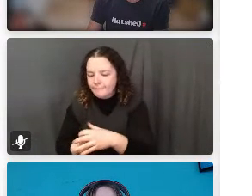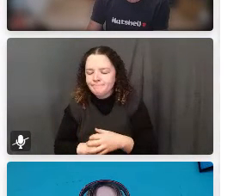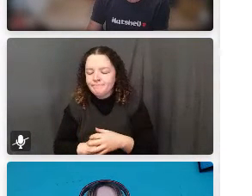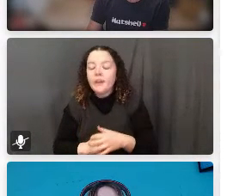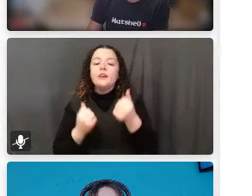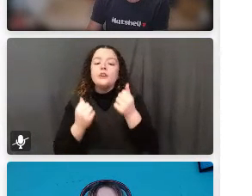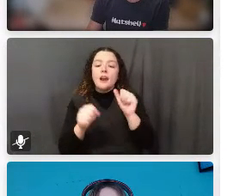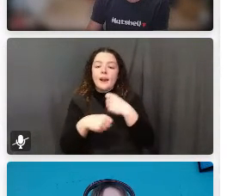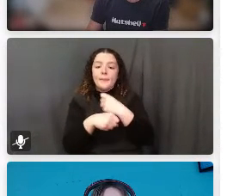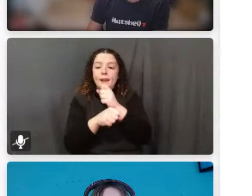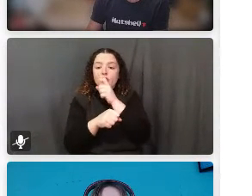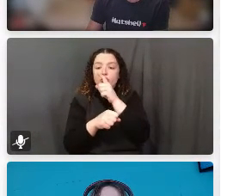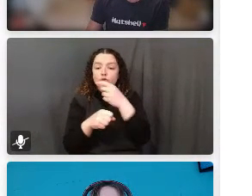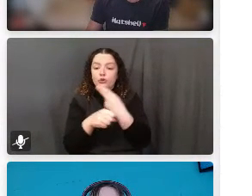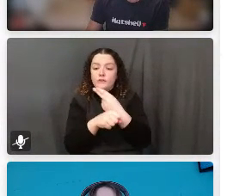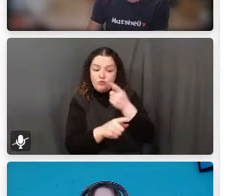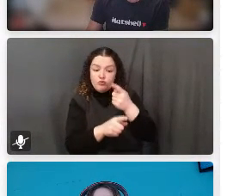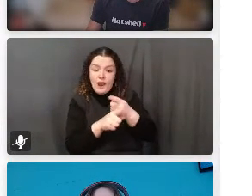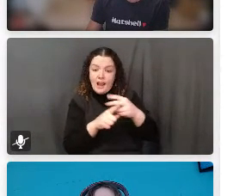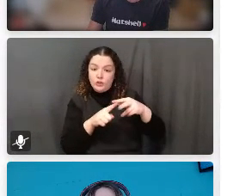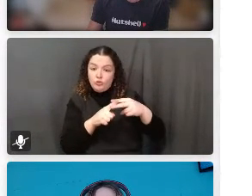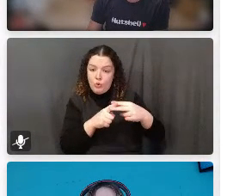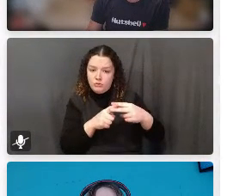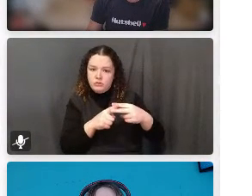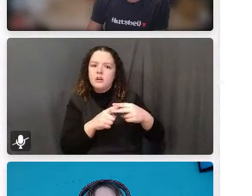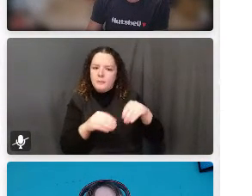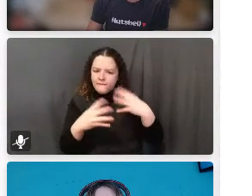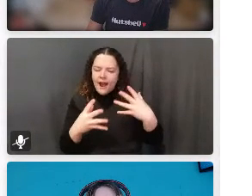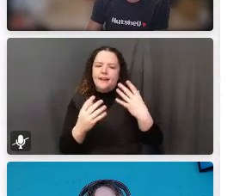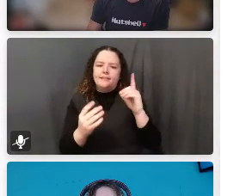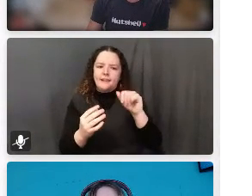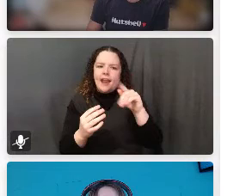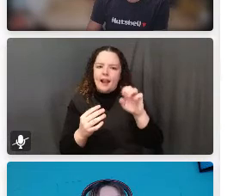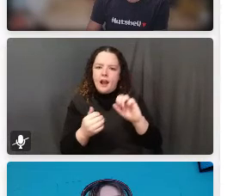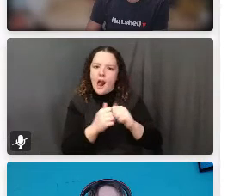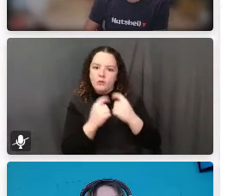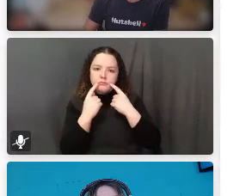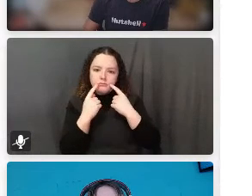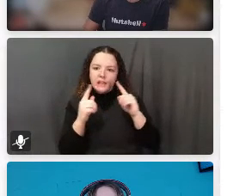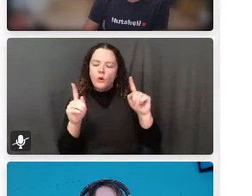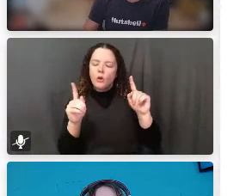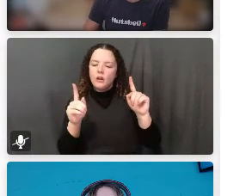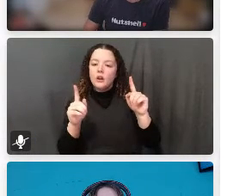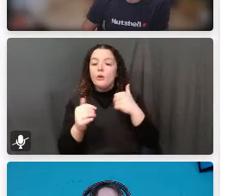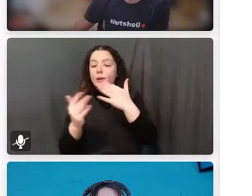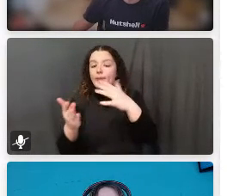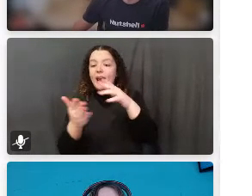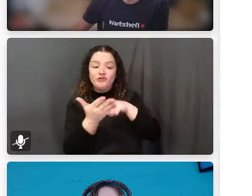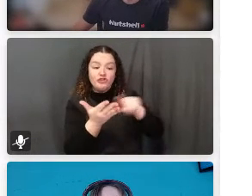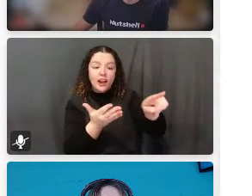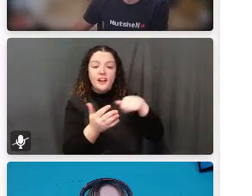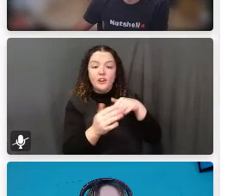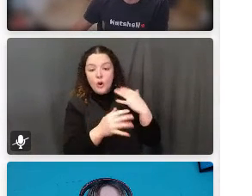party data on the success of your campaigns. Again, we recommend checking out your Nutshell Campaigns engagement report to see how many